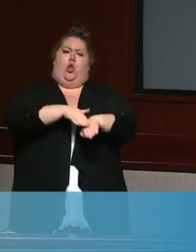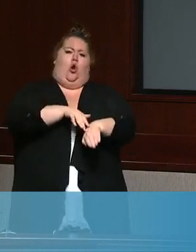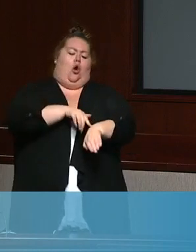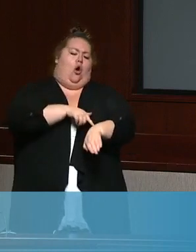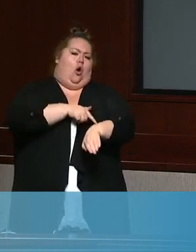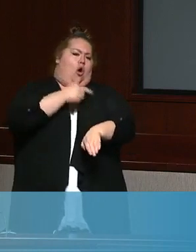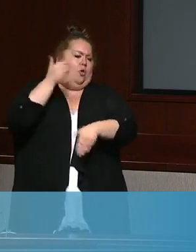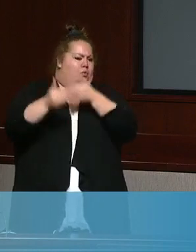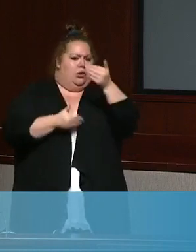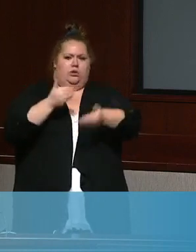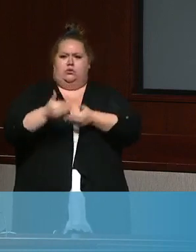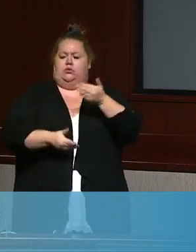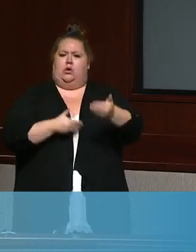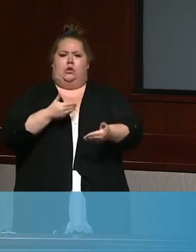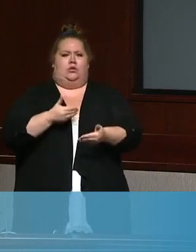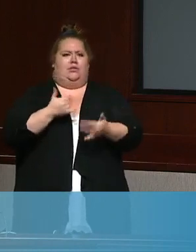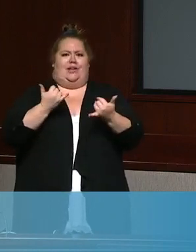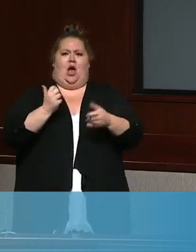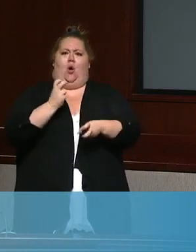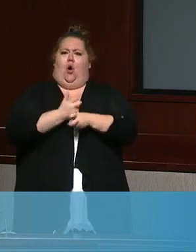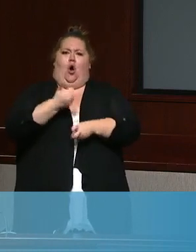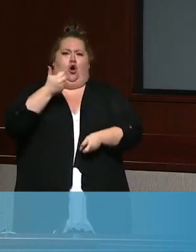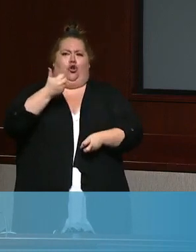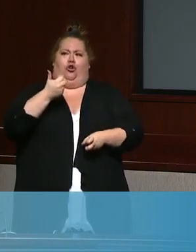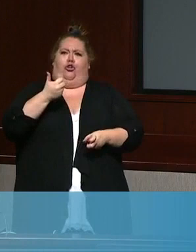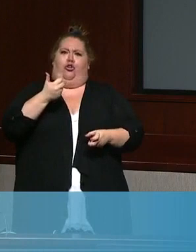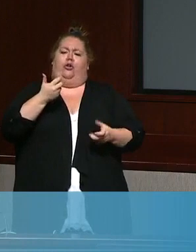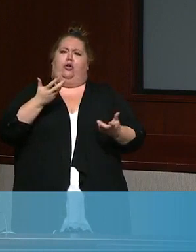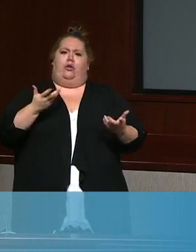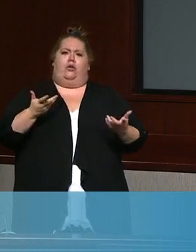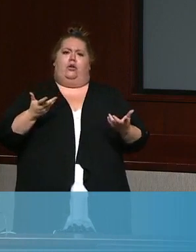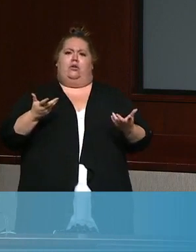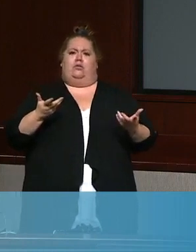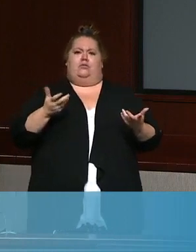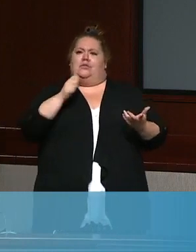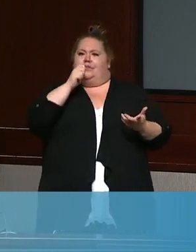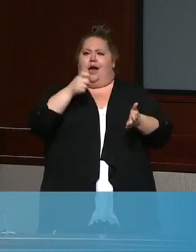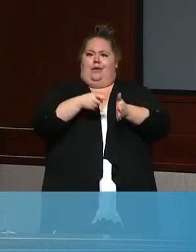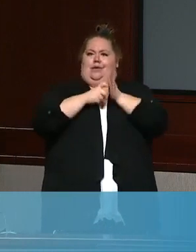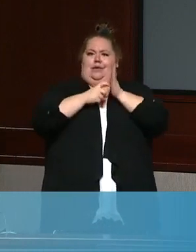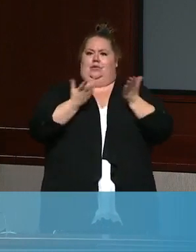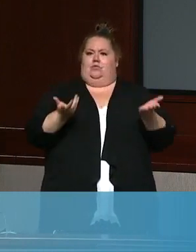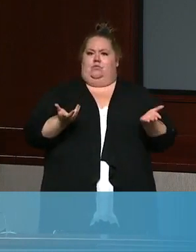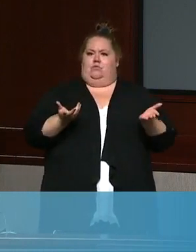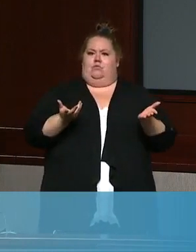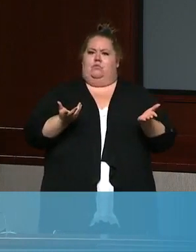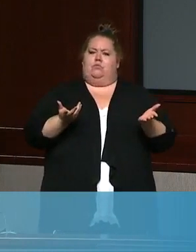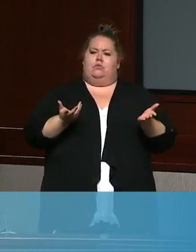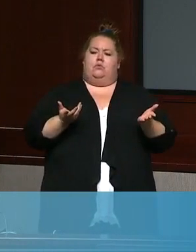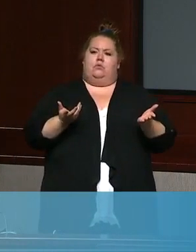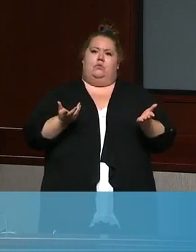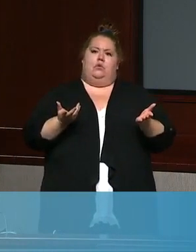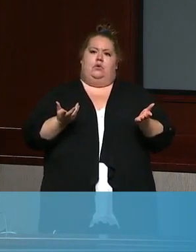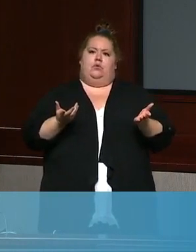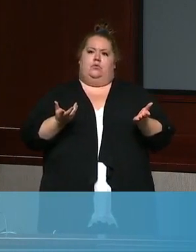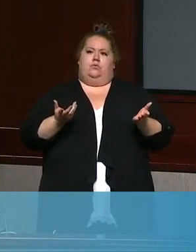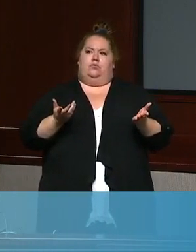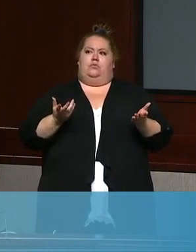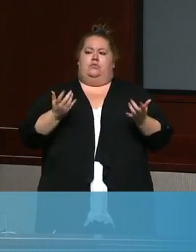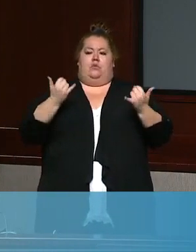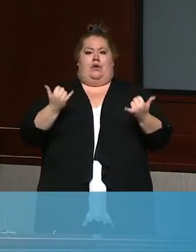harder on these communities is unnecessary, and we want